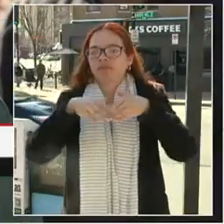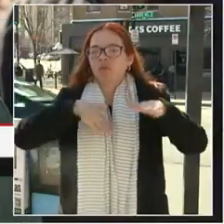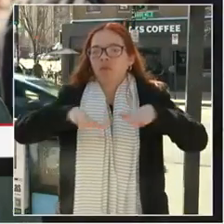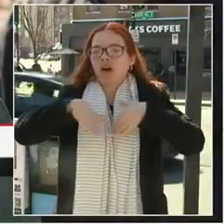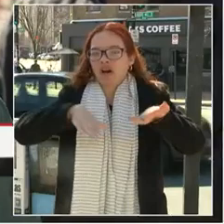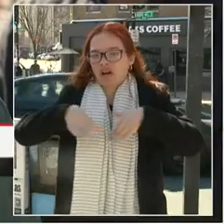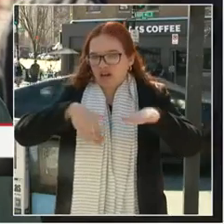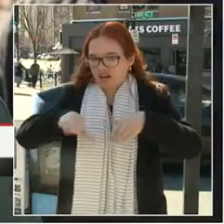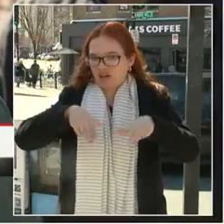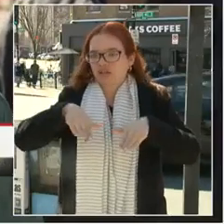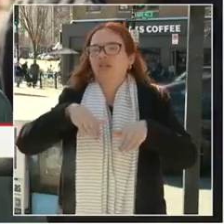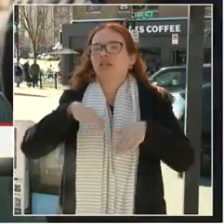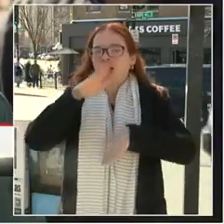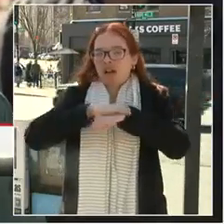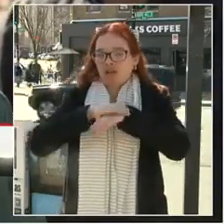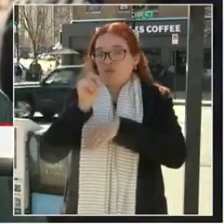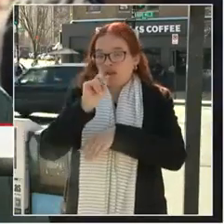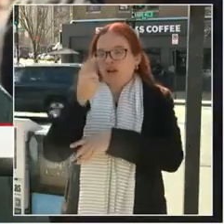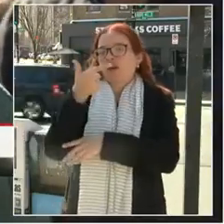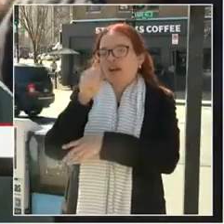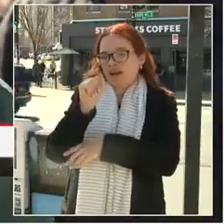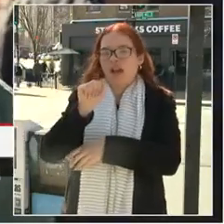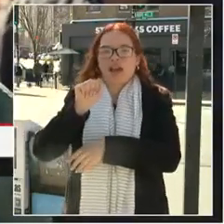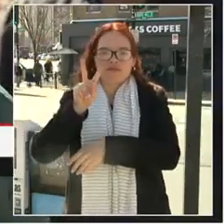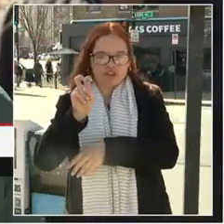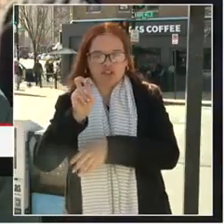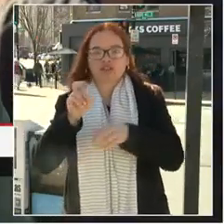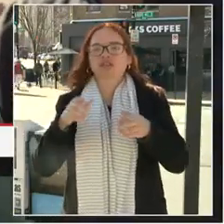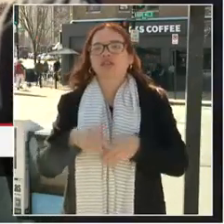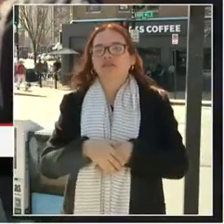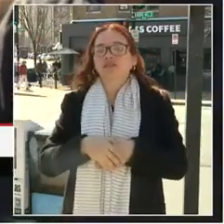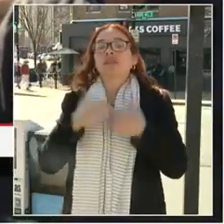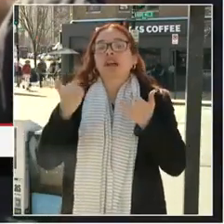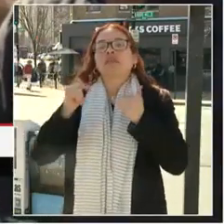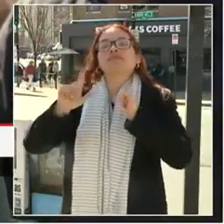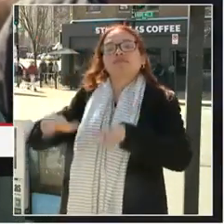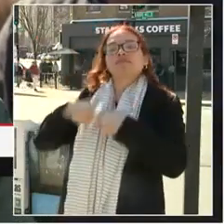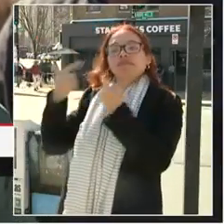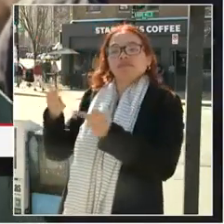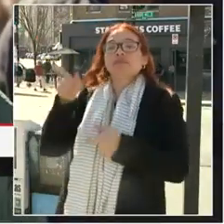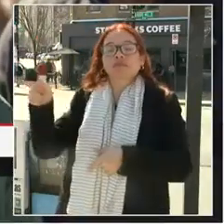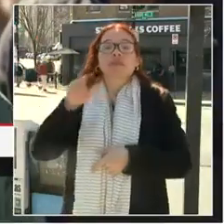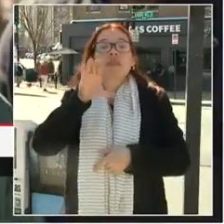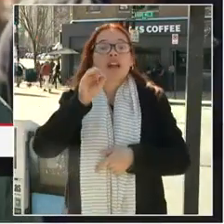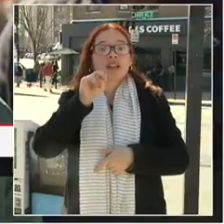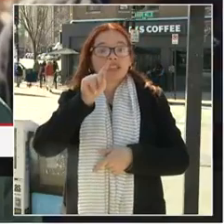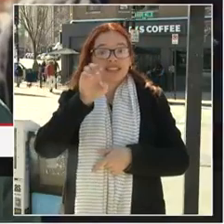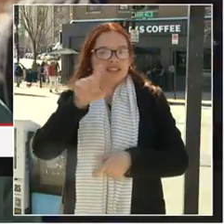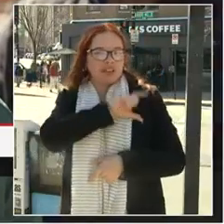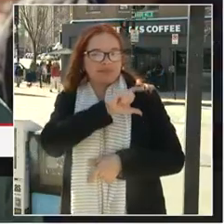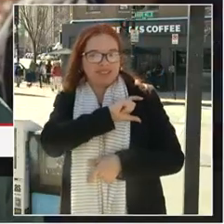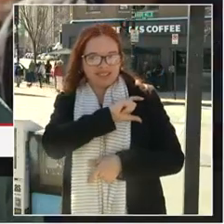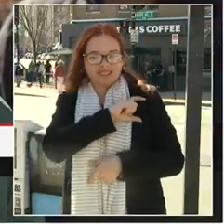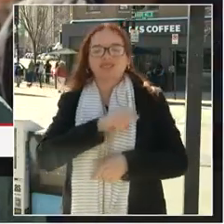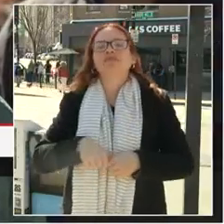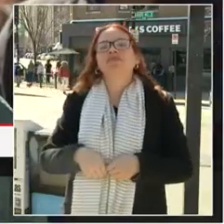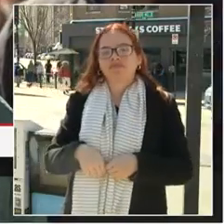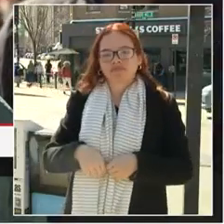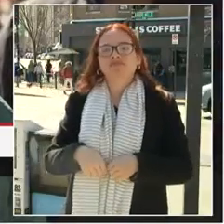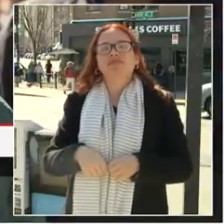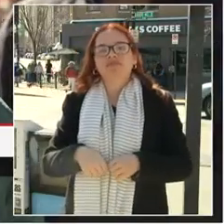on Georgia Avenue. So right now, I'm going to turn it over to Chief Conti, who has